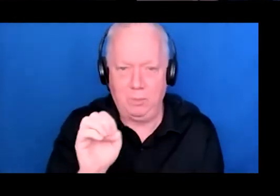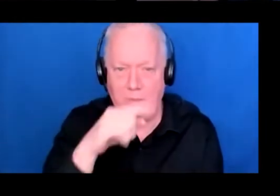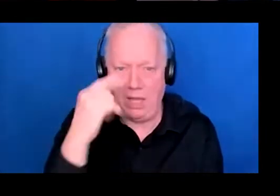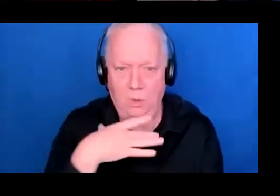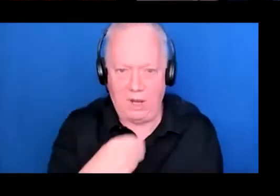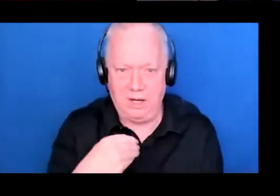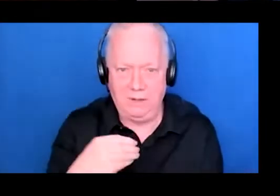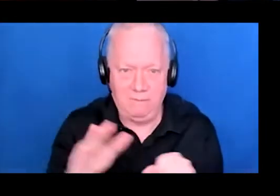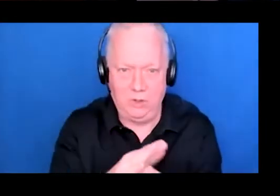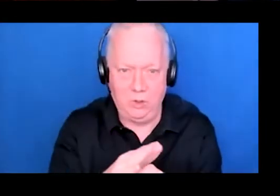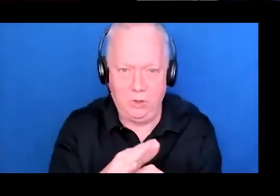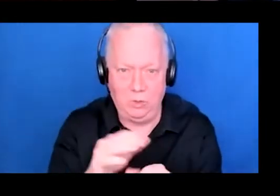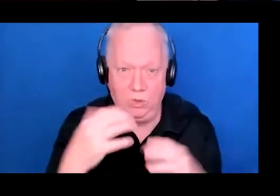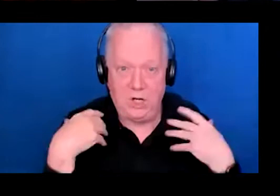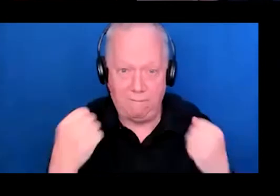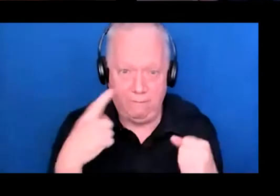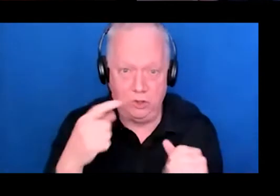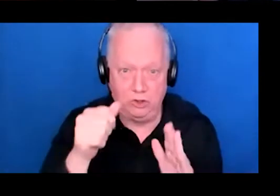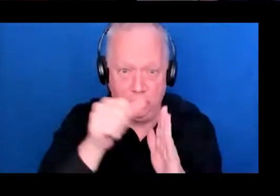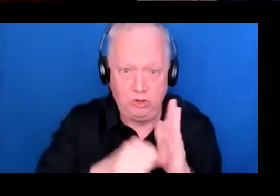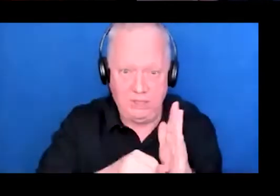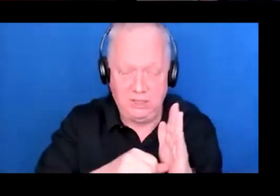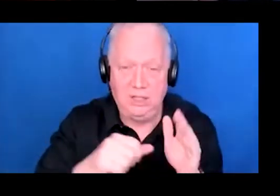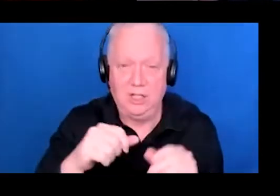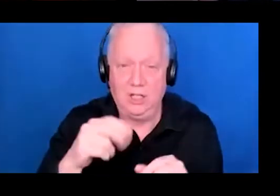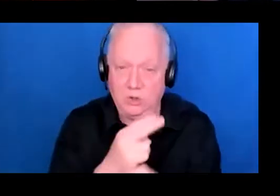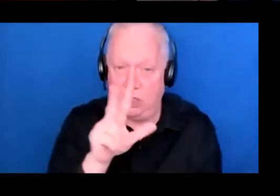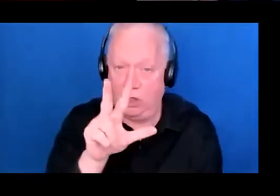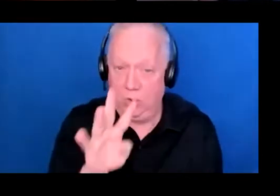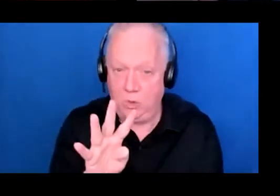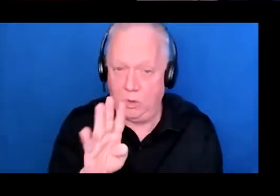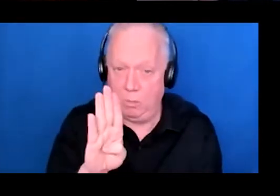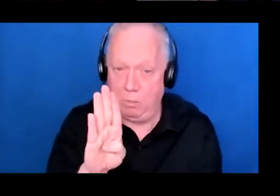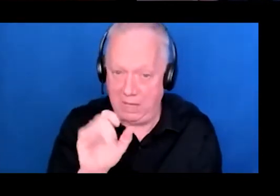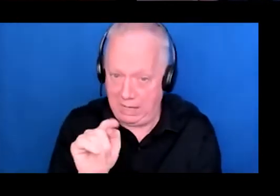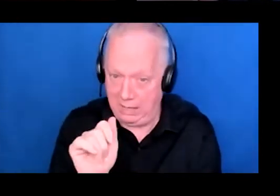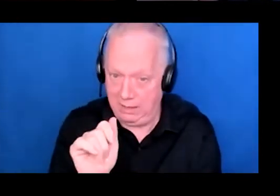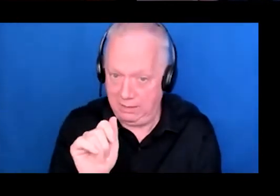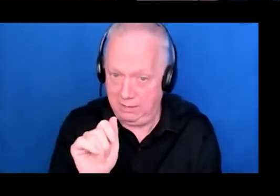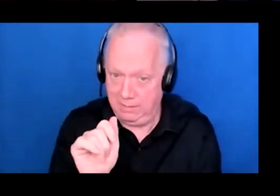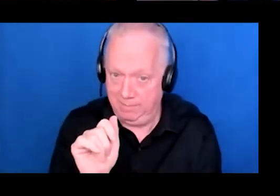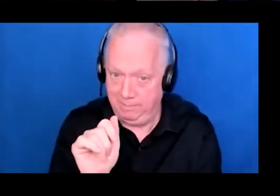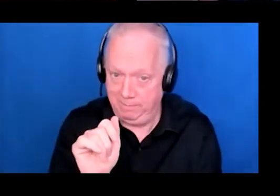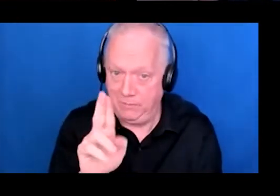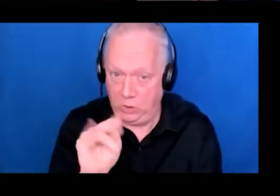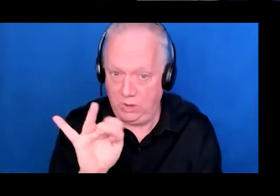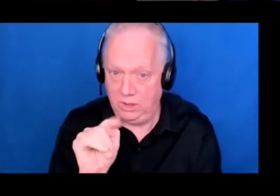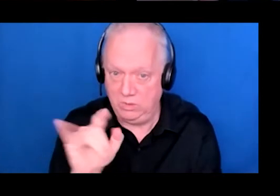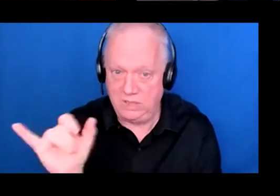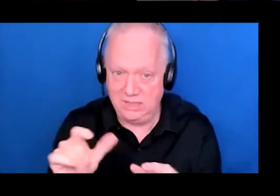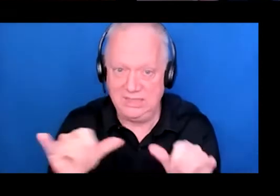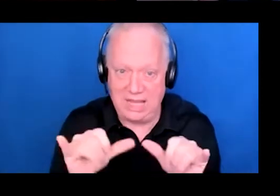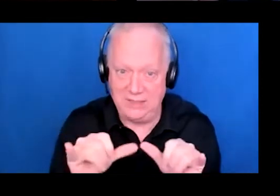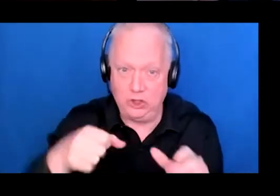for recovery with the surgery, I shot that on a 3/4 beta unit that was like the size